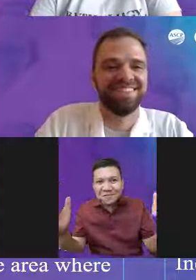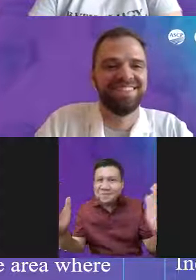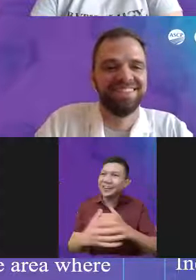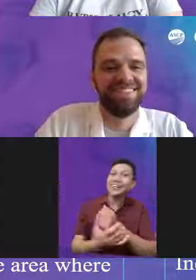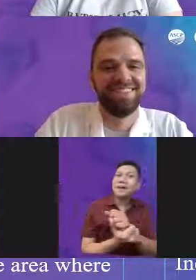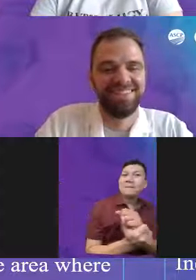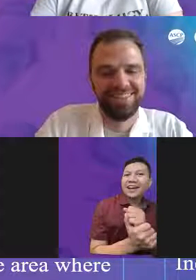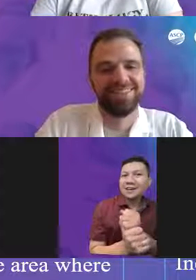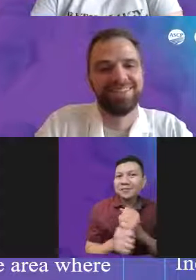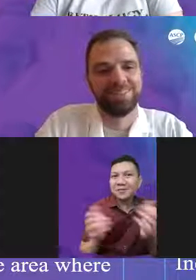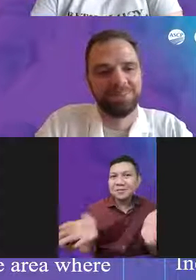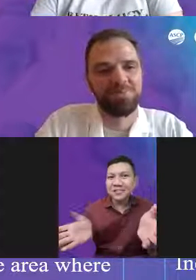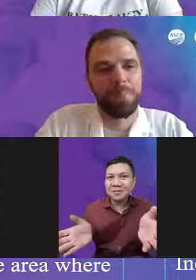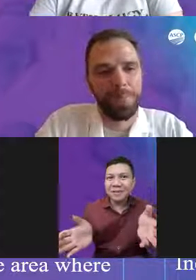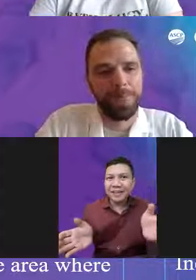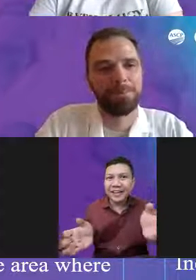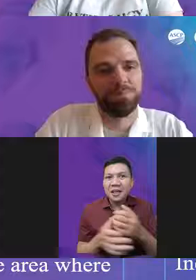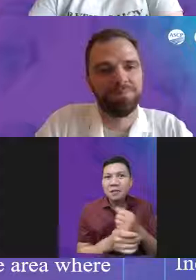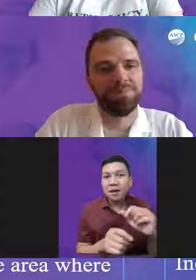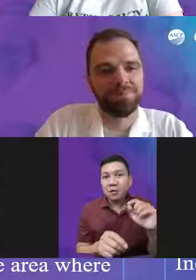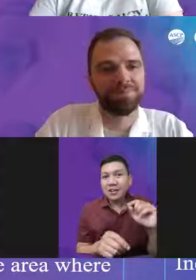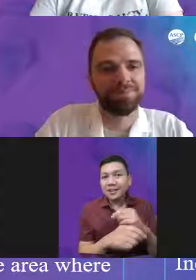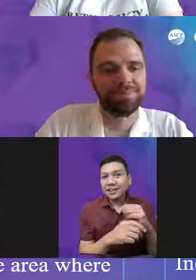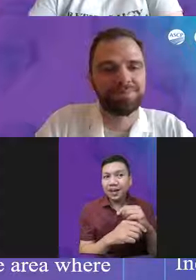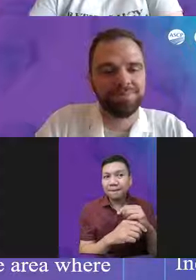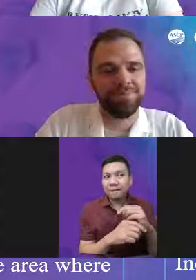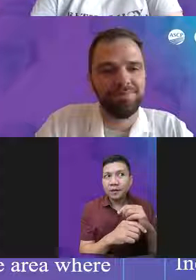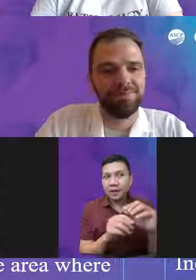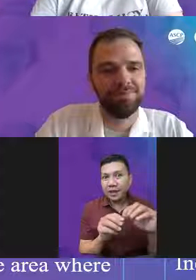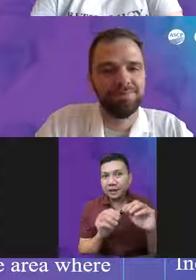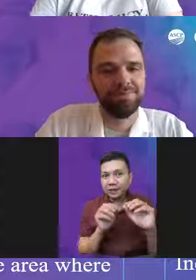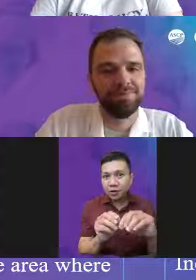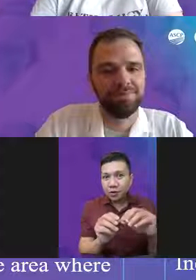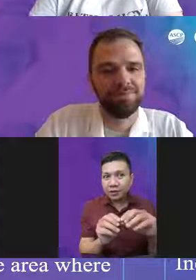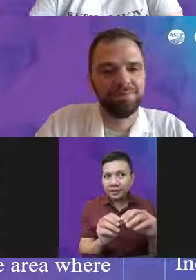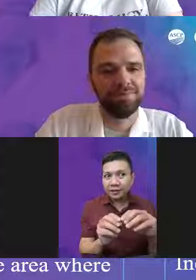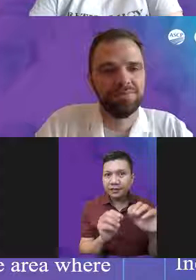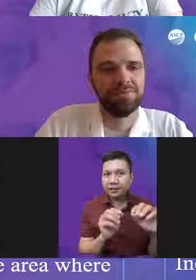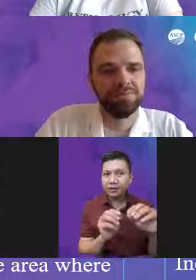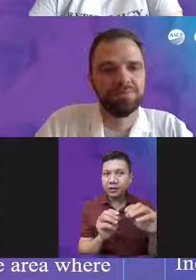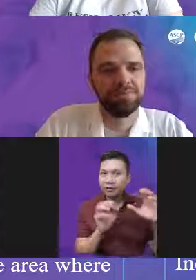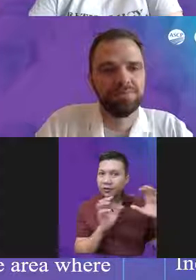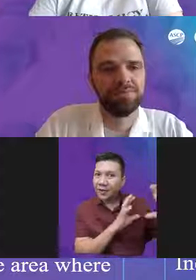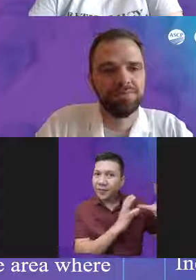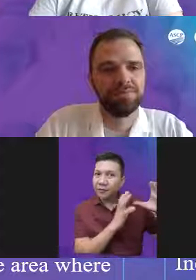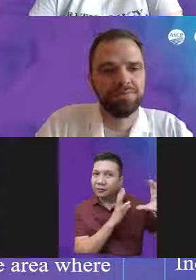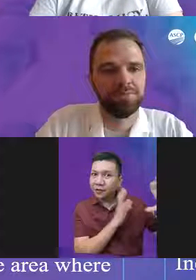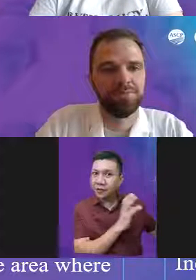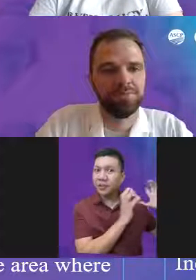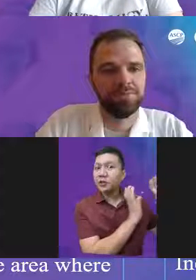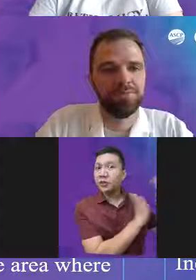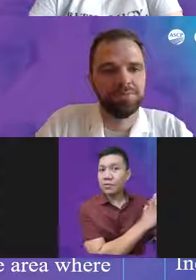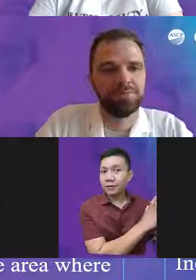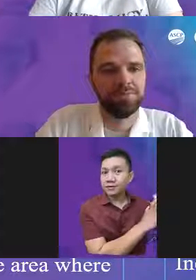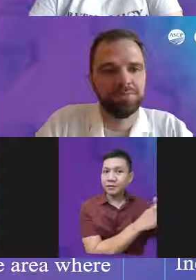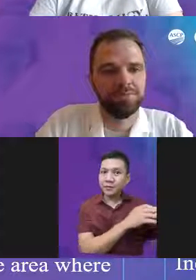way to remember it. But one way to remember that. But one thing with that is knowing the, you know, translating, we've talked